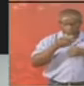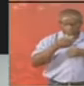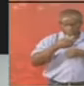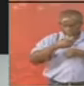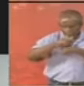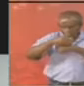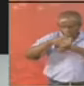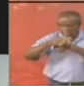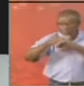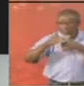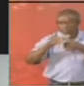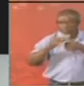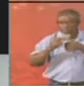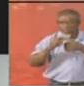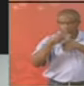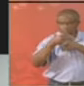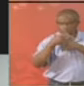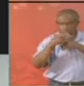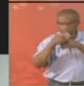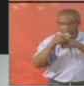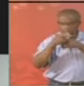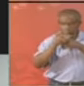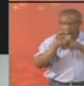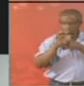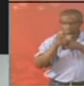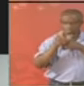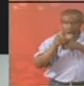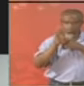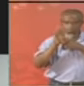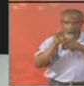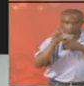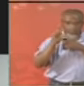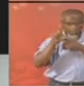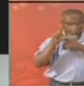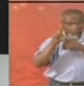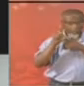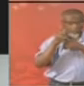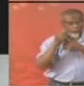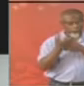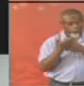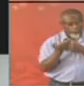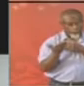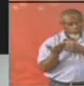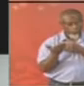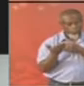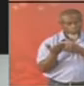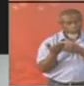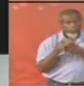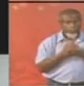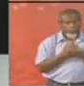any reports about fake drugs been made to the police officially? Thank you.